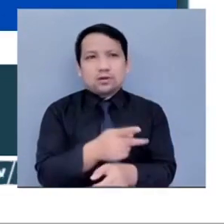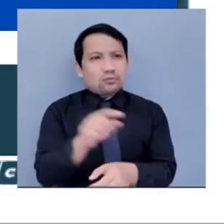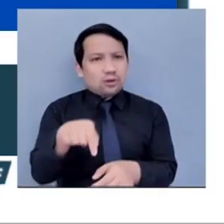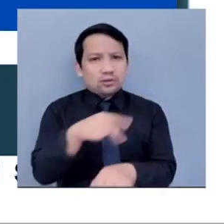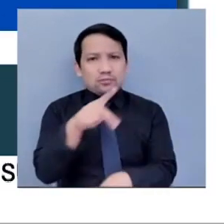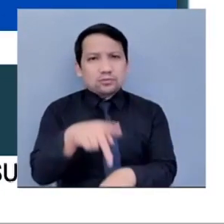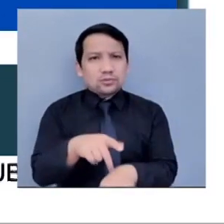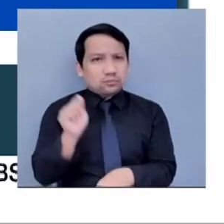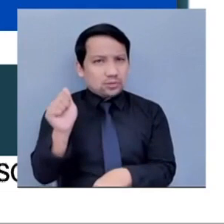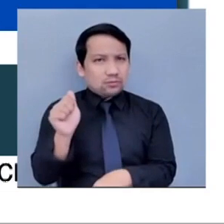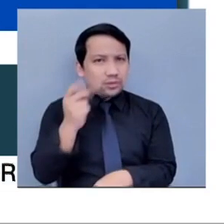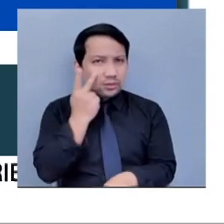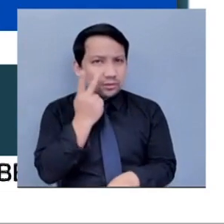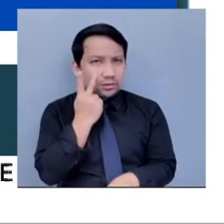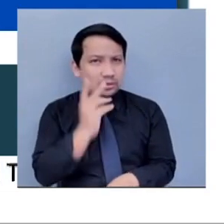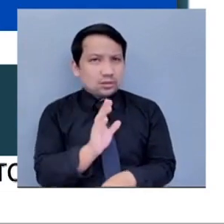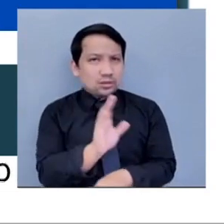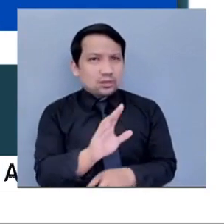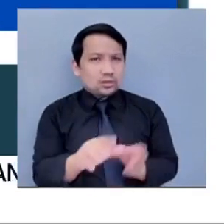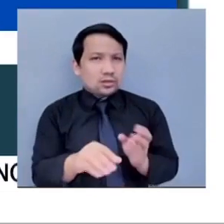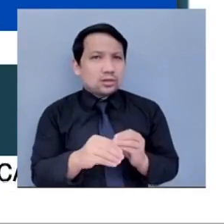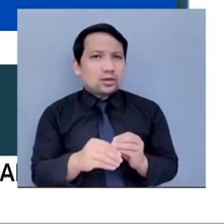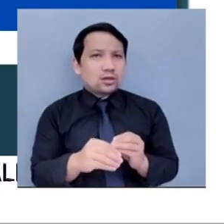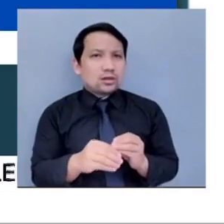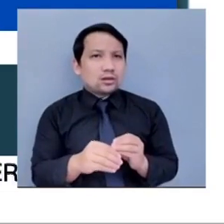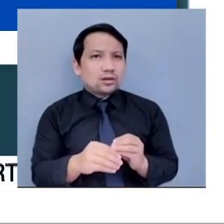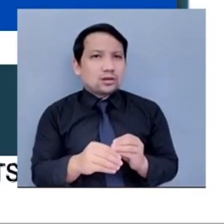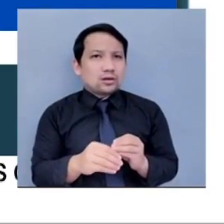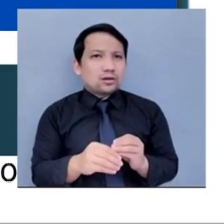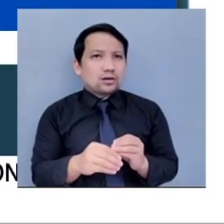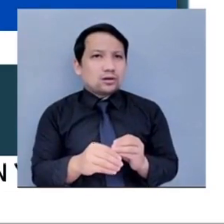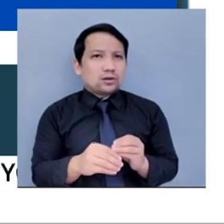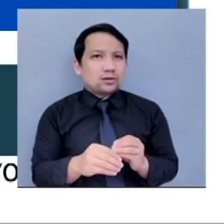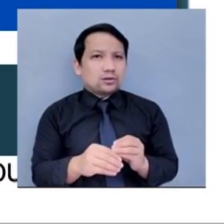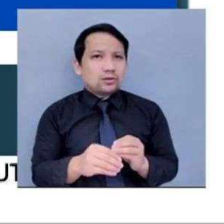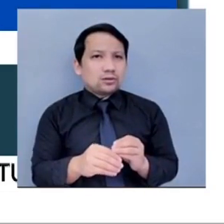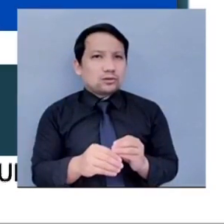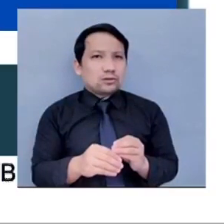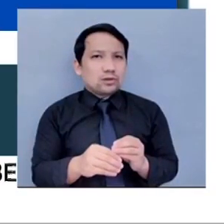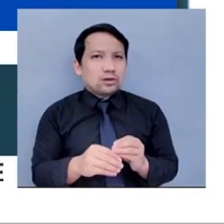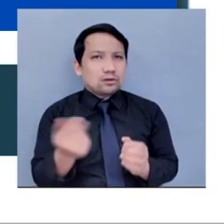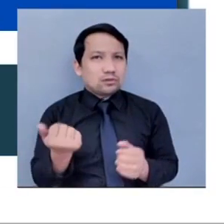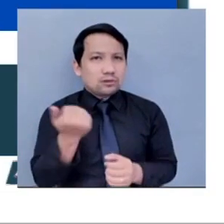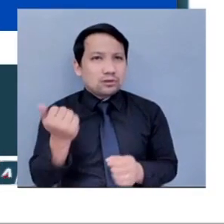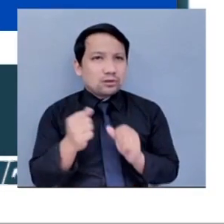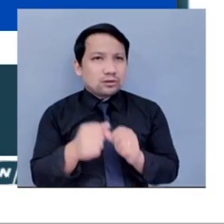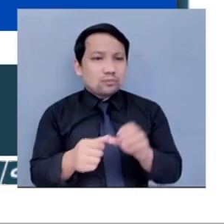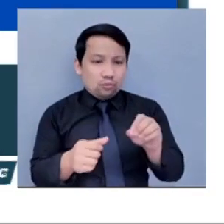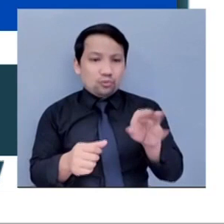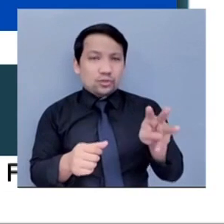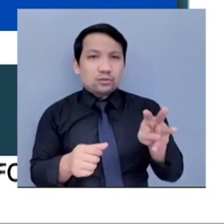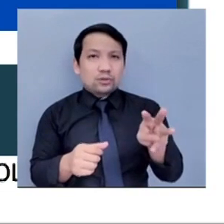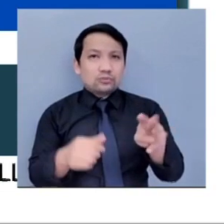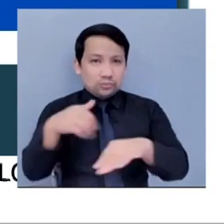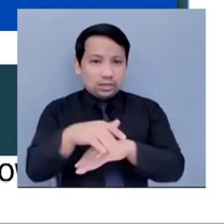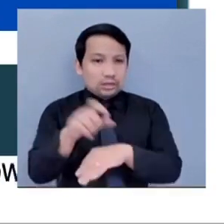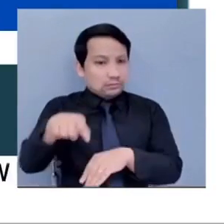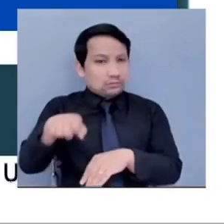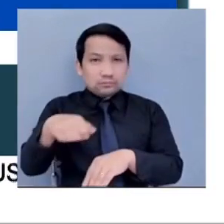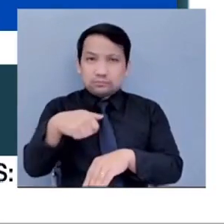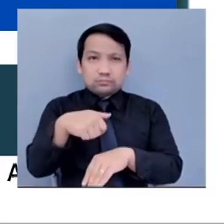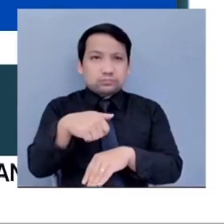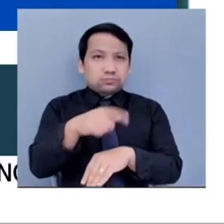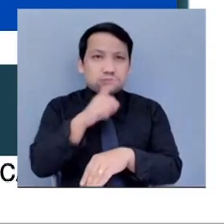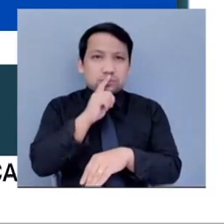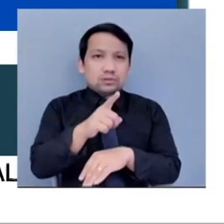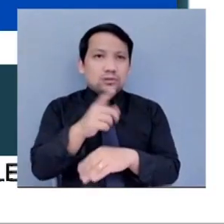If you look at for instance, the other growth driver, OFW remittances. That's the Philippines